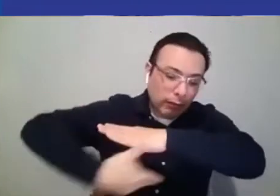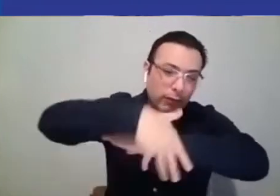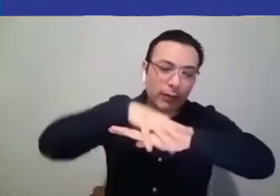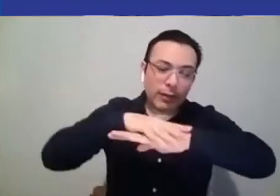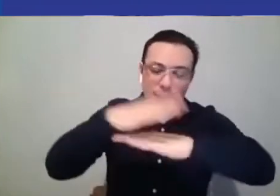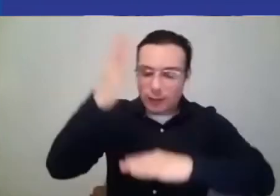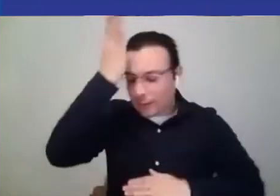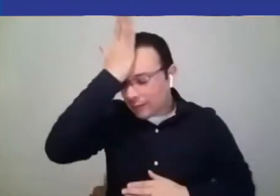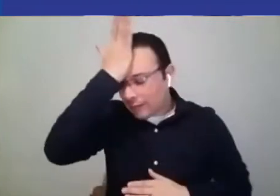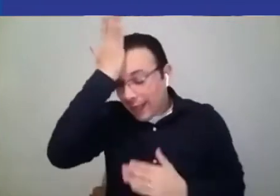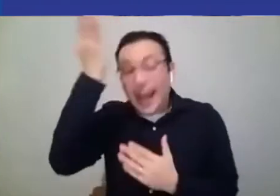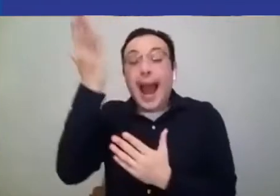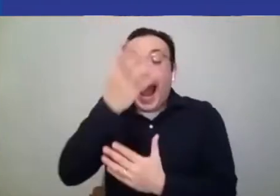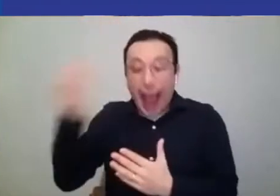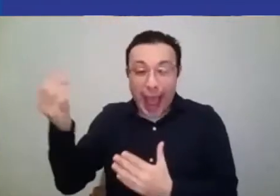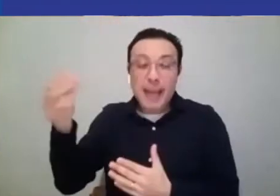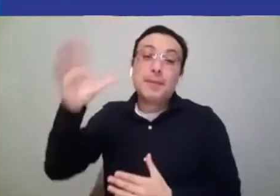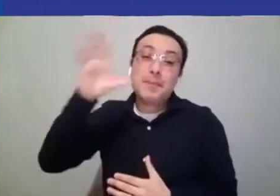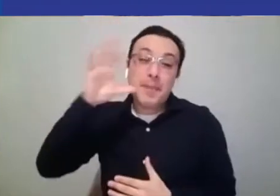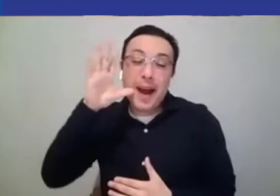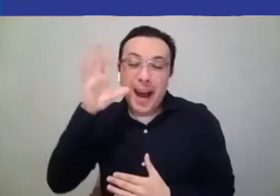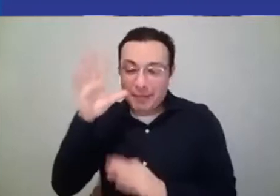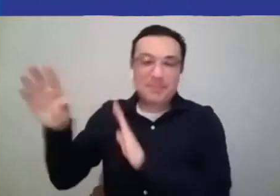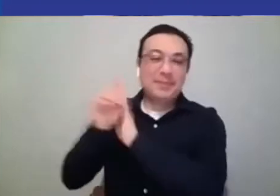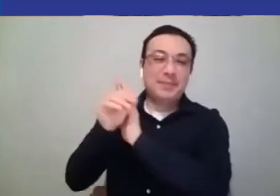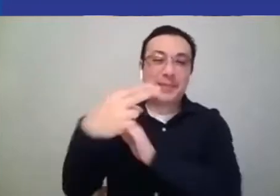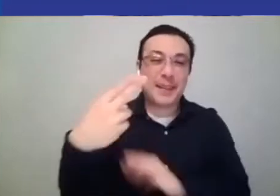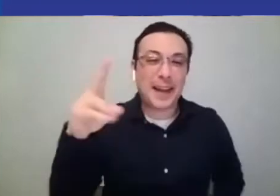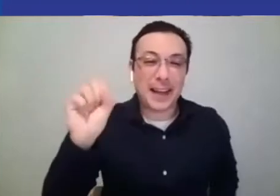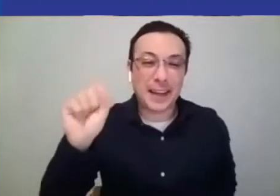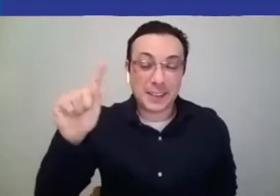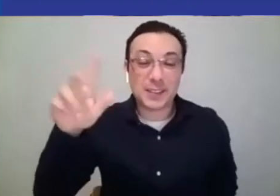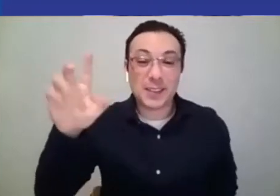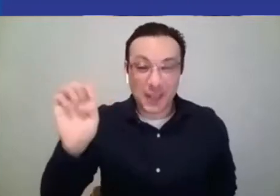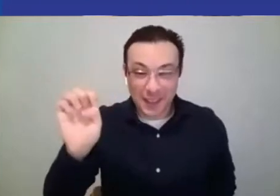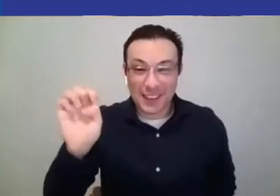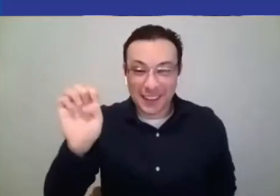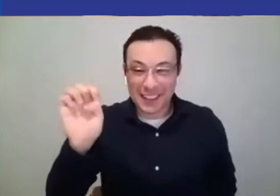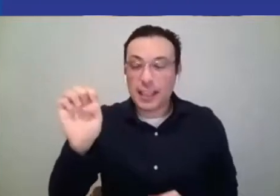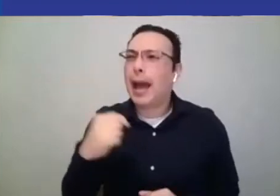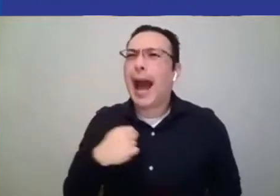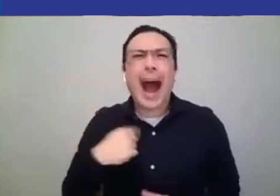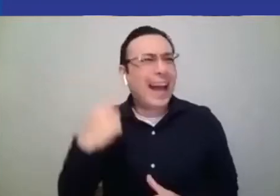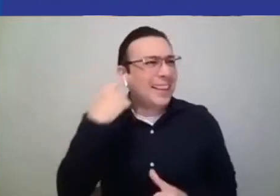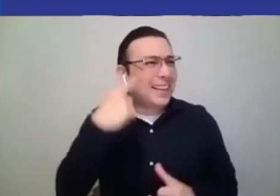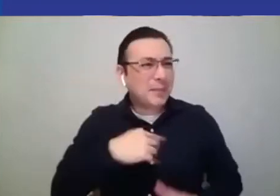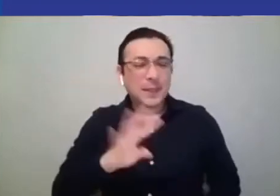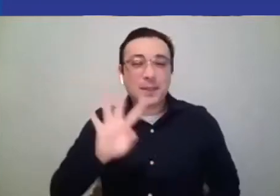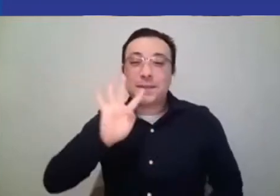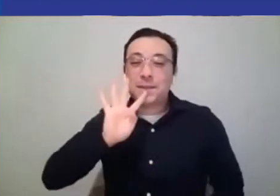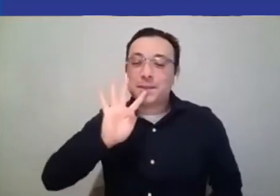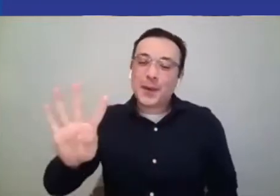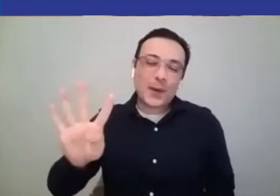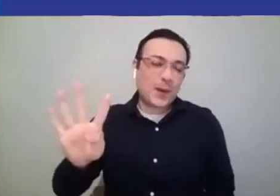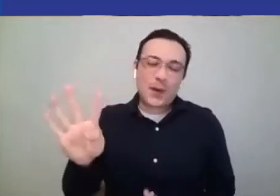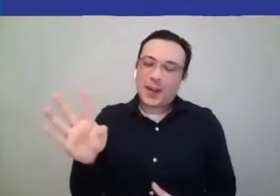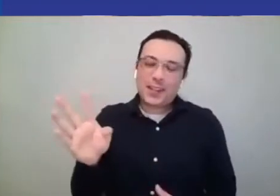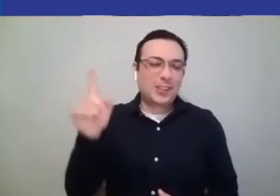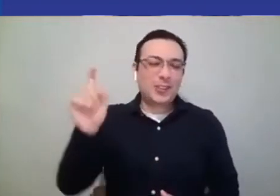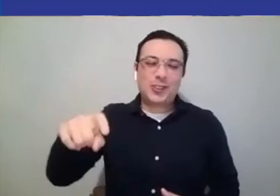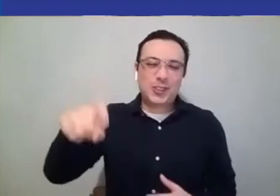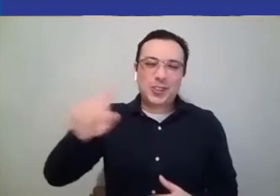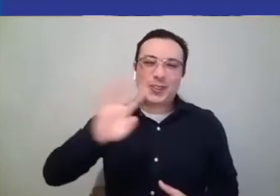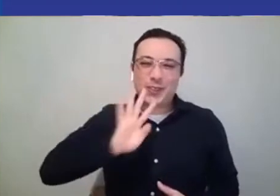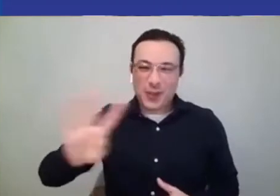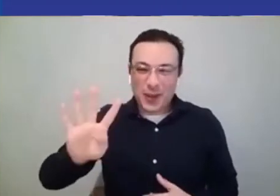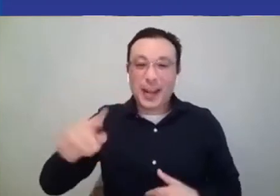version of the hustle. And I've got one picture of me as a very little kid. I couldn't have been more than 4